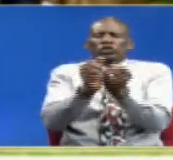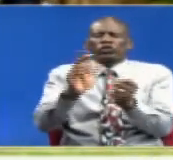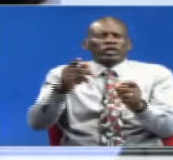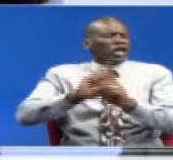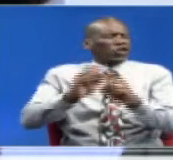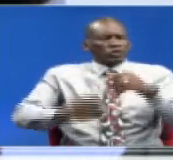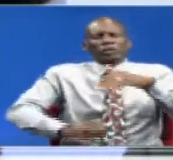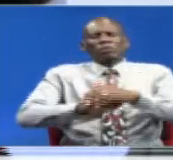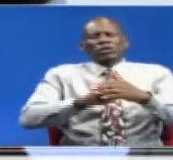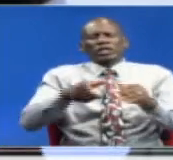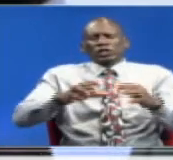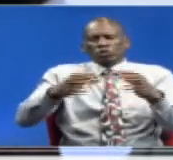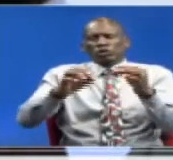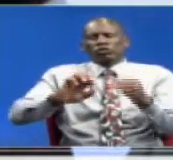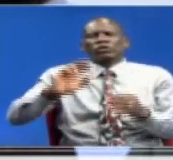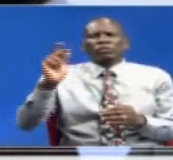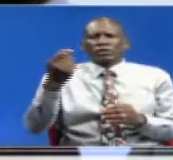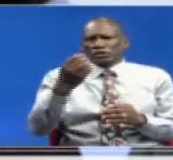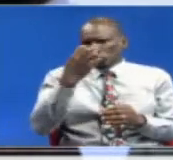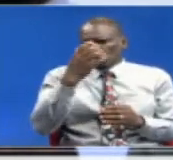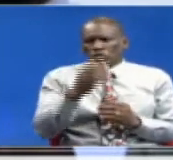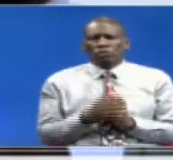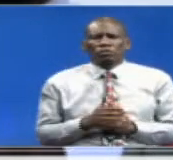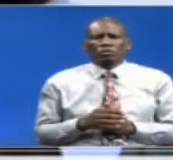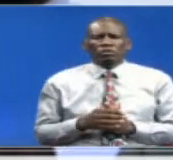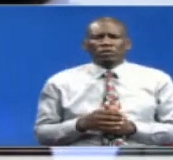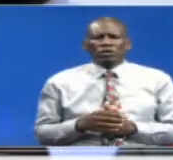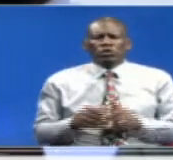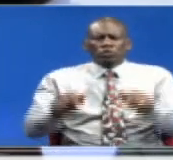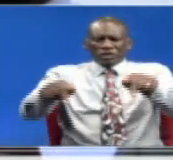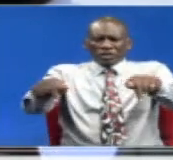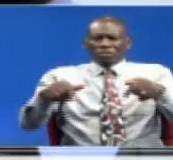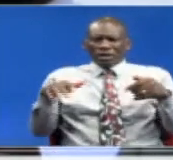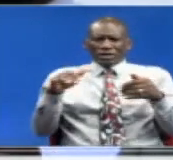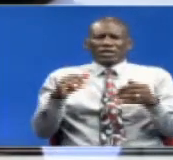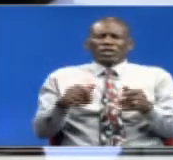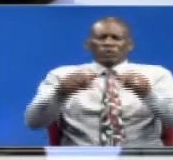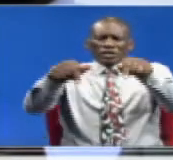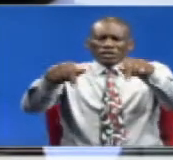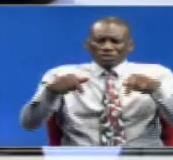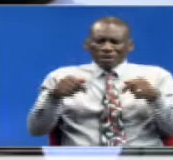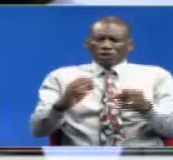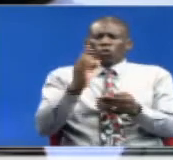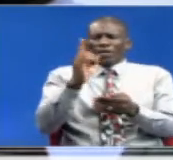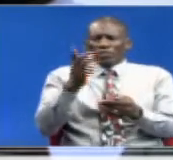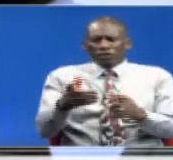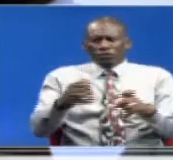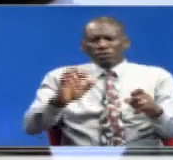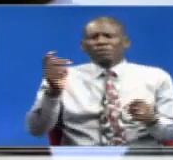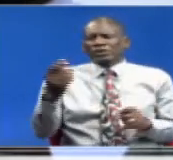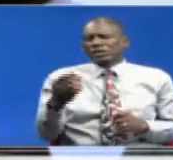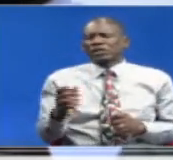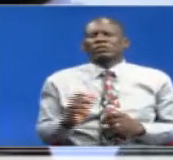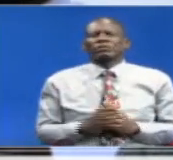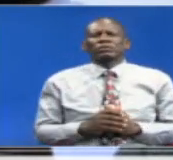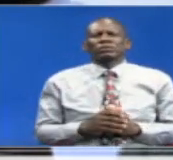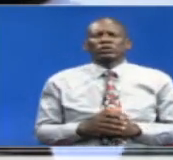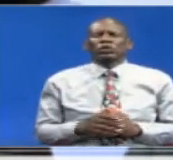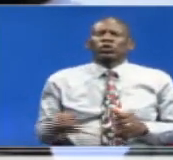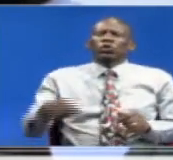The demand that we want to make on the president is to not